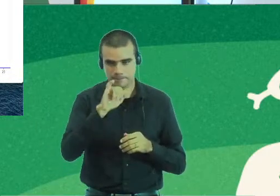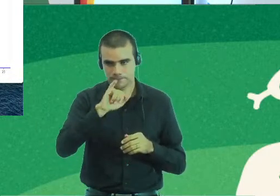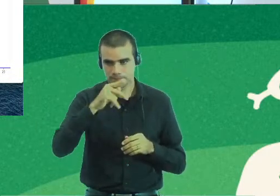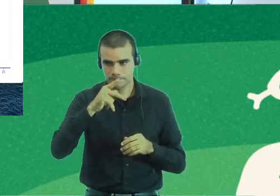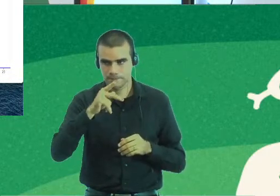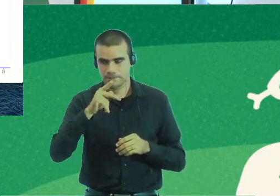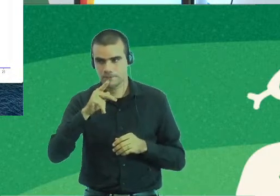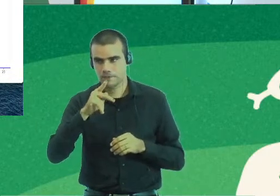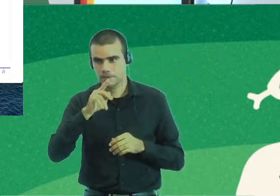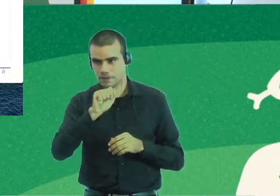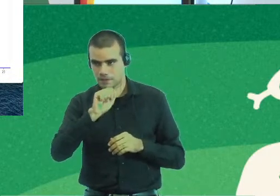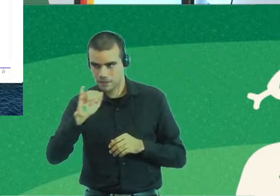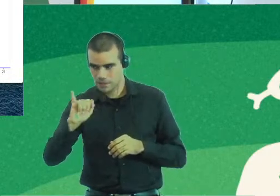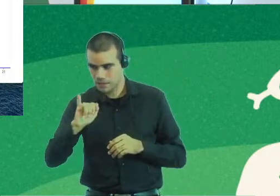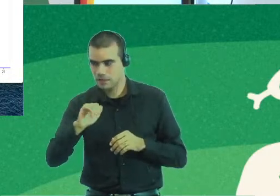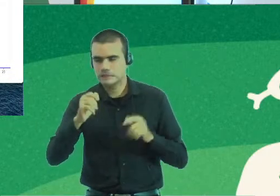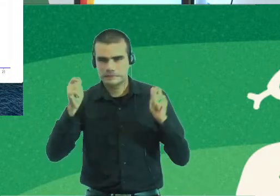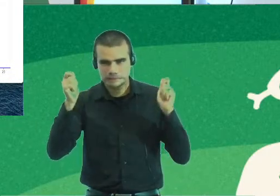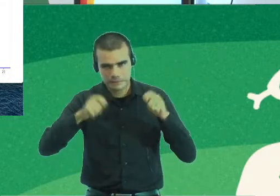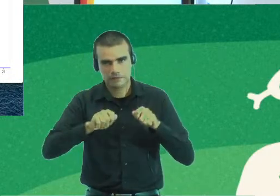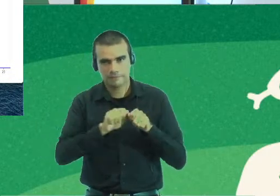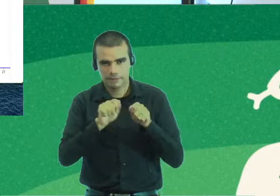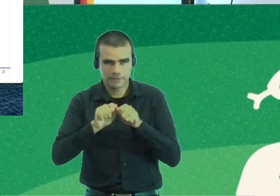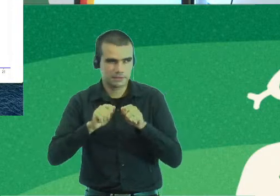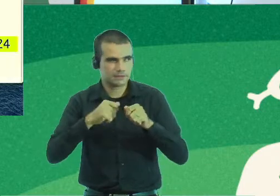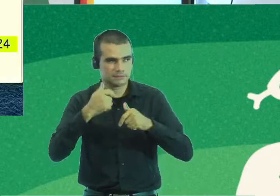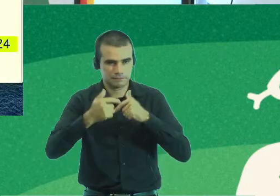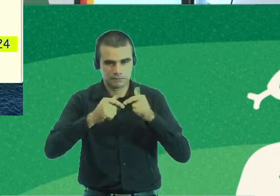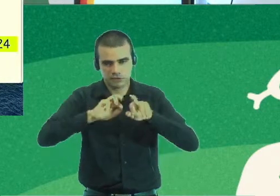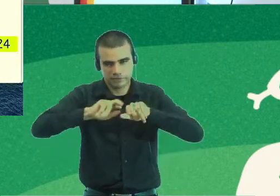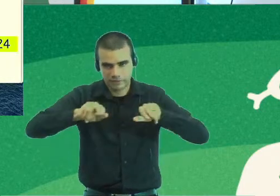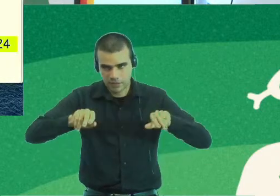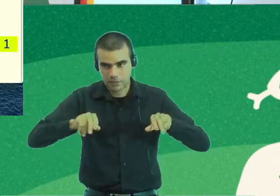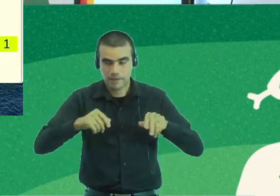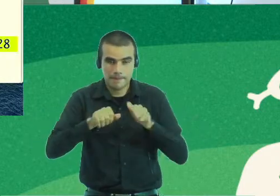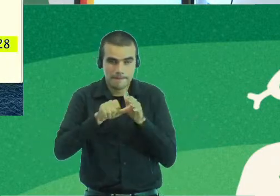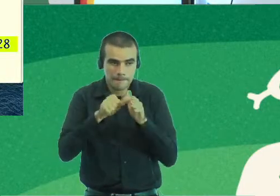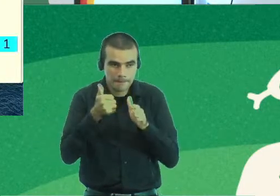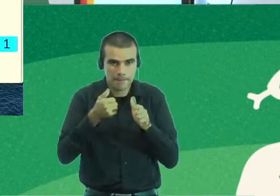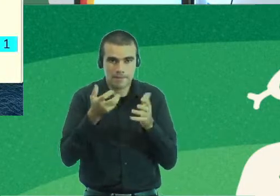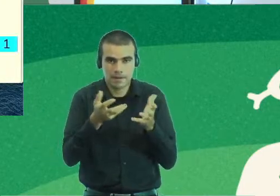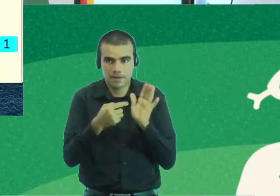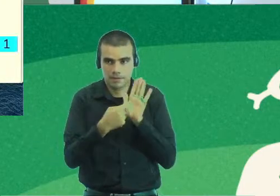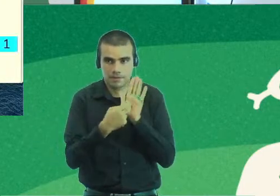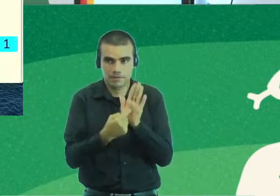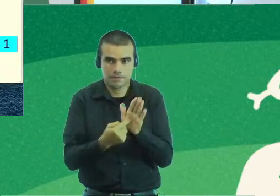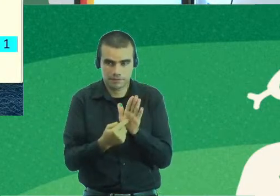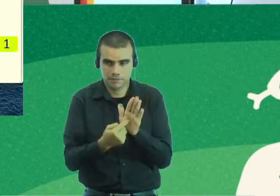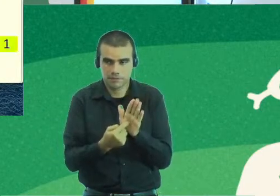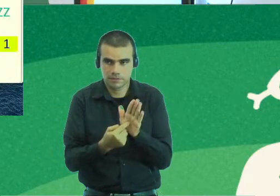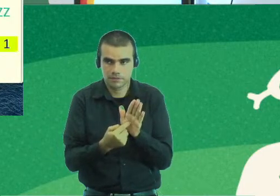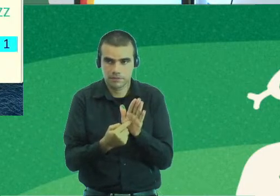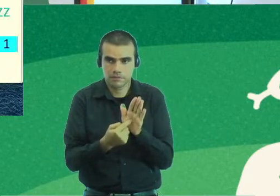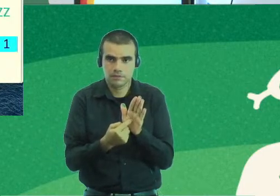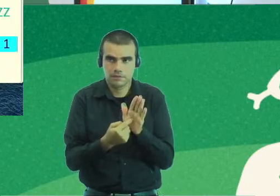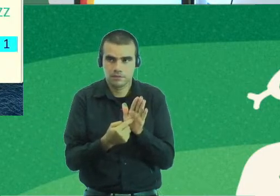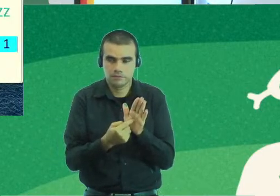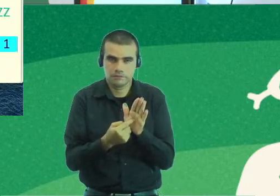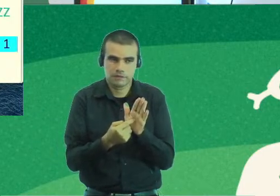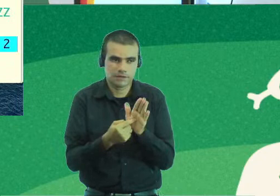with. I'm going to, first thing, just write a basic function to send an email in